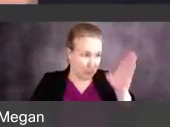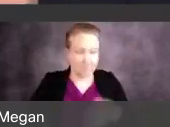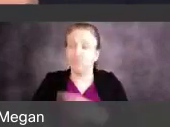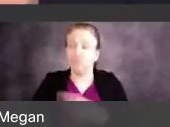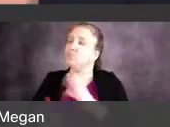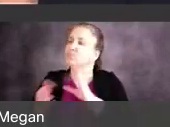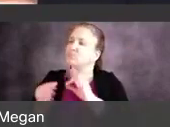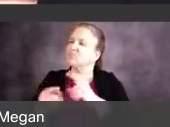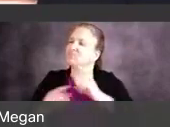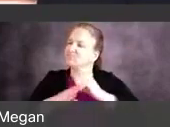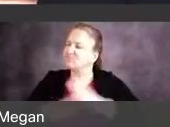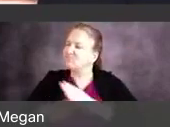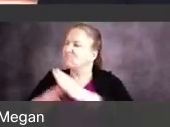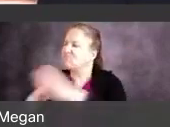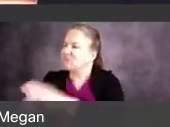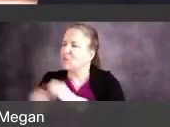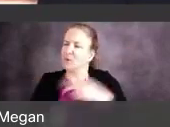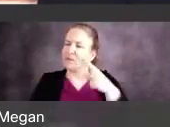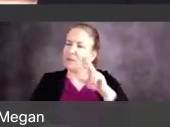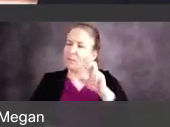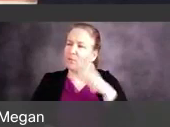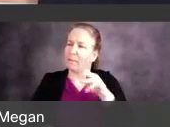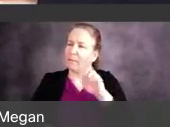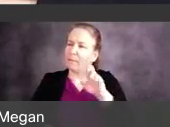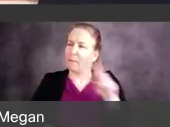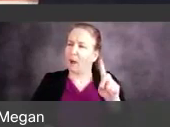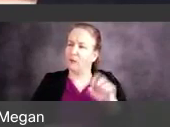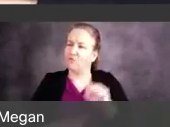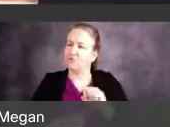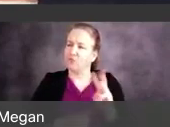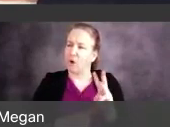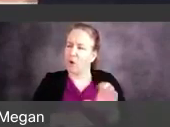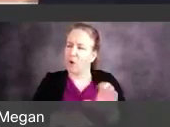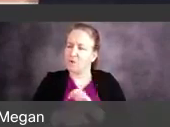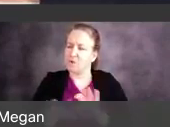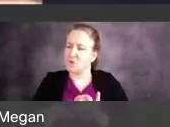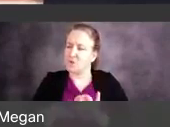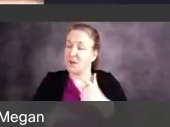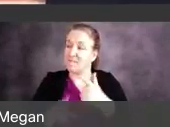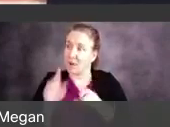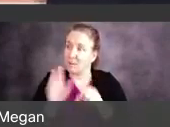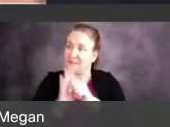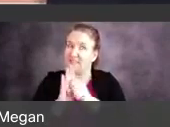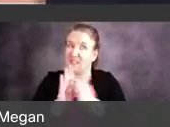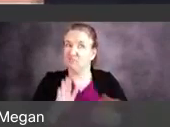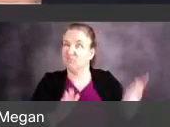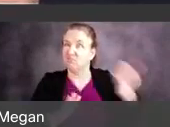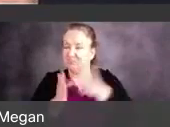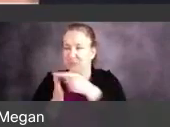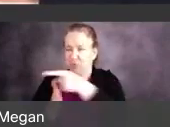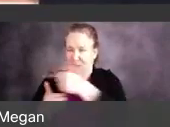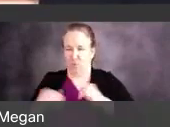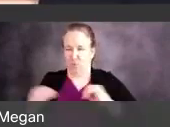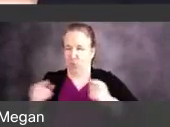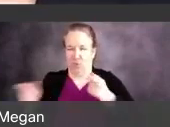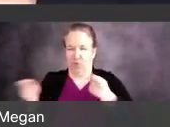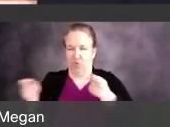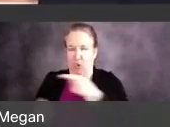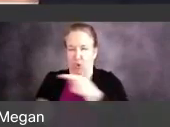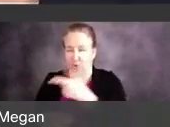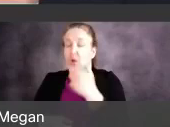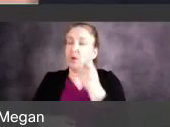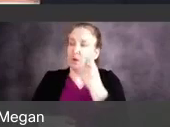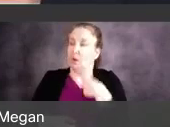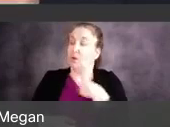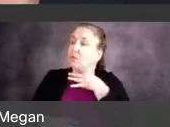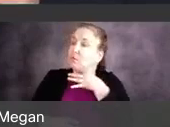these obstacles with the PrepMod scheduling software that's coming from the state, and you guys don't have control over using that. I'm just curious